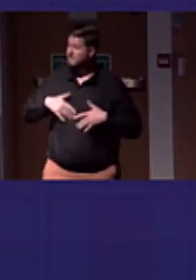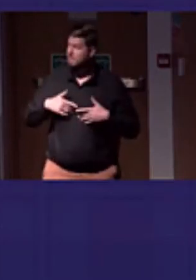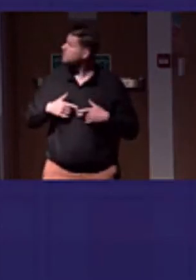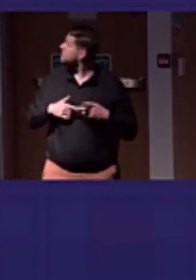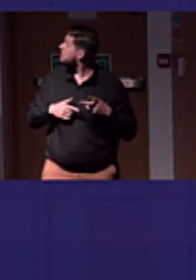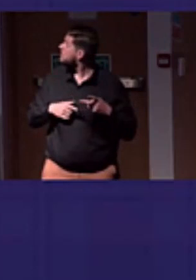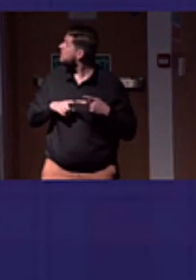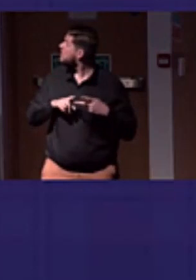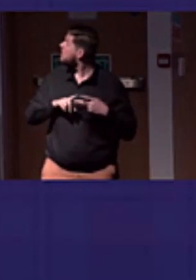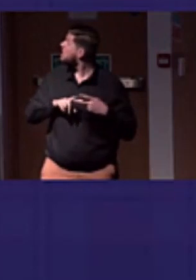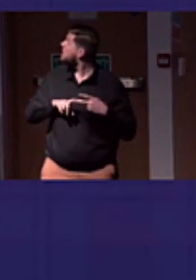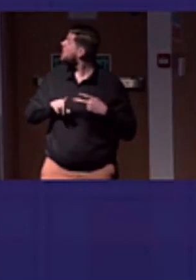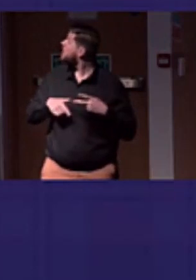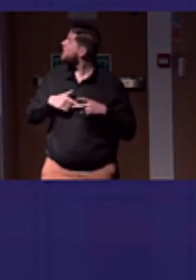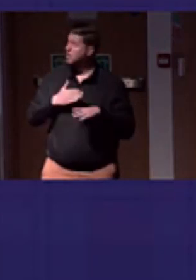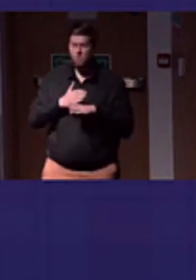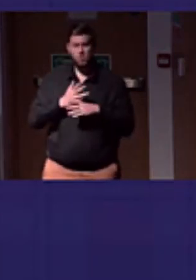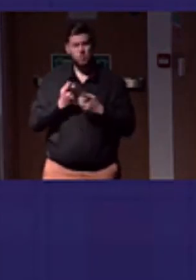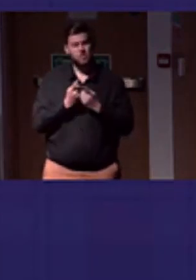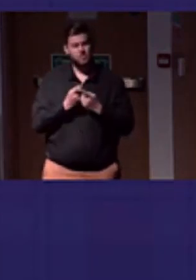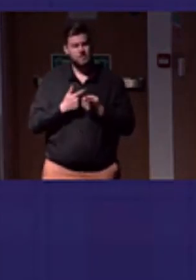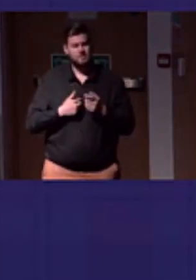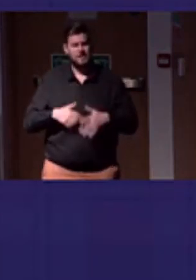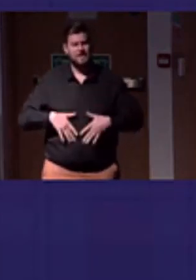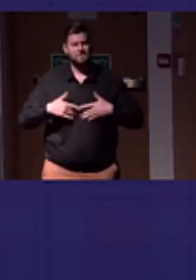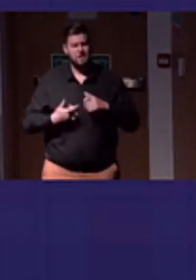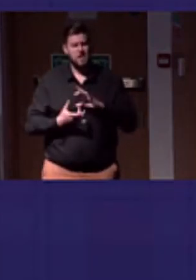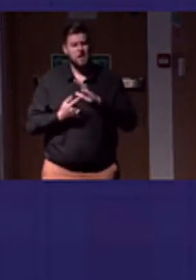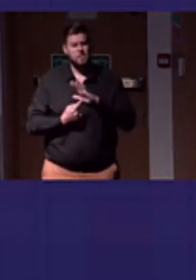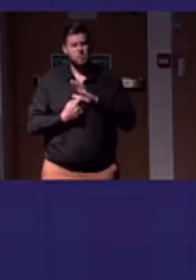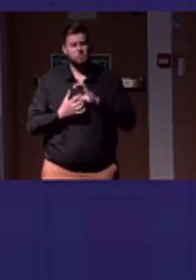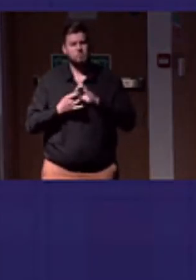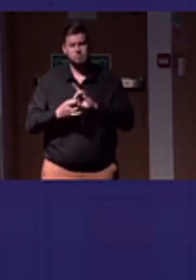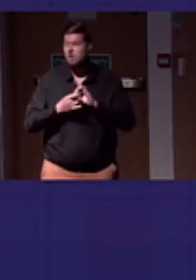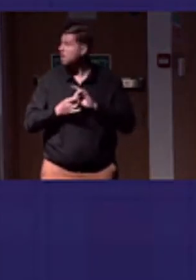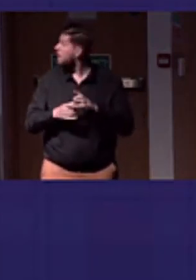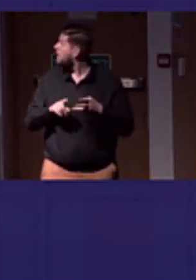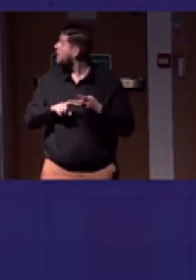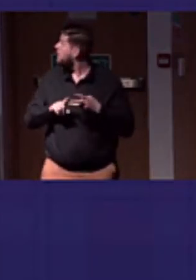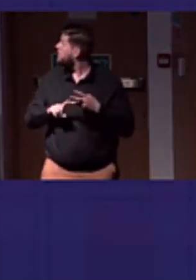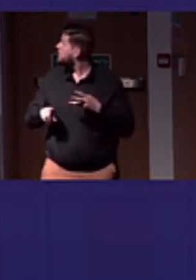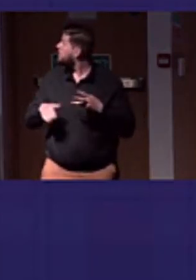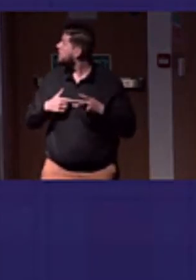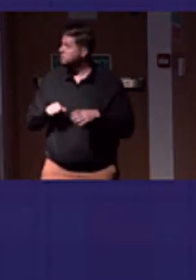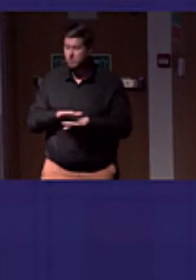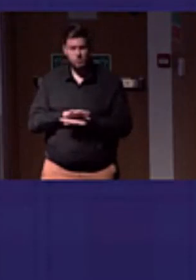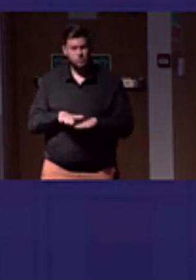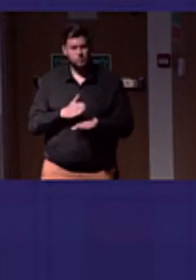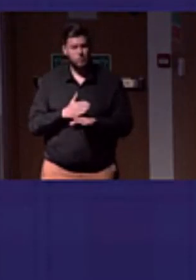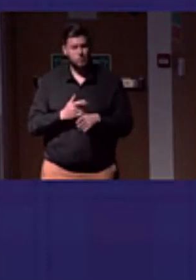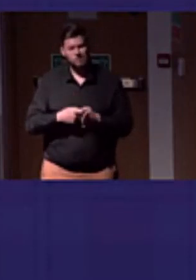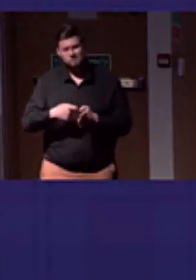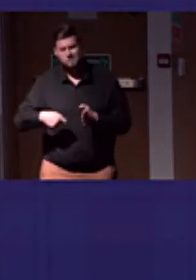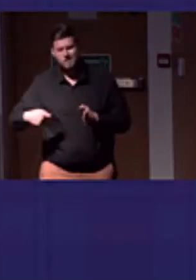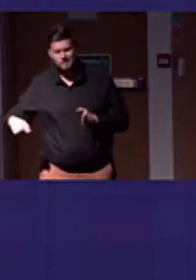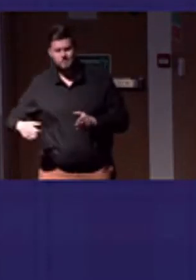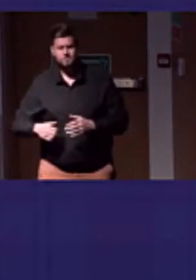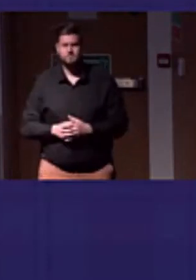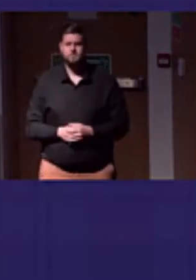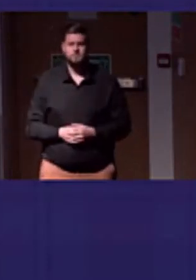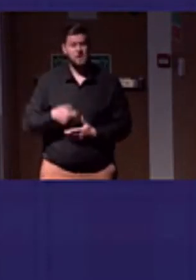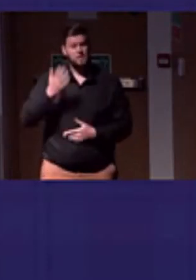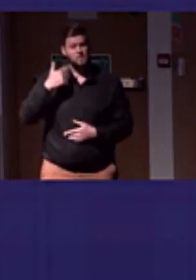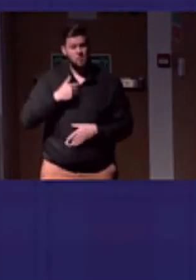These are the 3 modes. Now, my team is 100% distributed. So we used to be all based in Redmond, Washington,